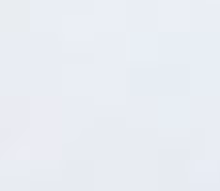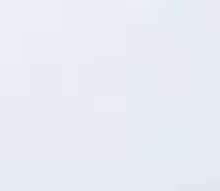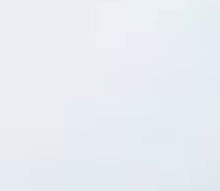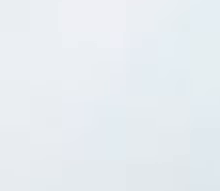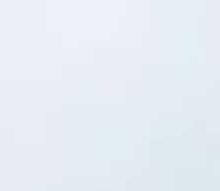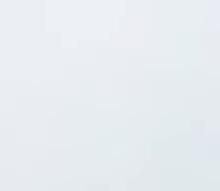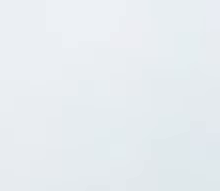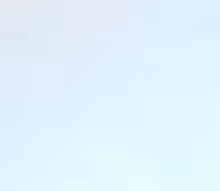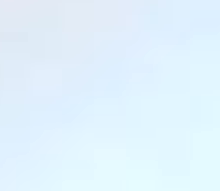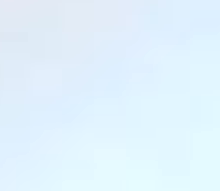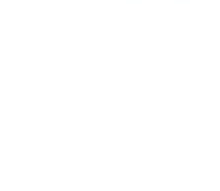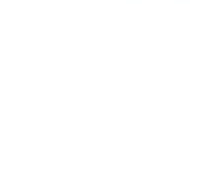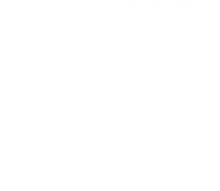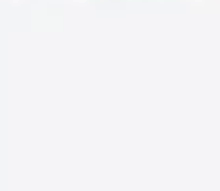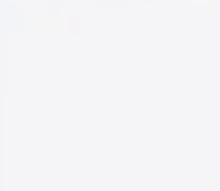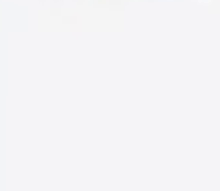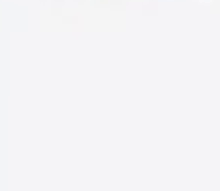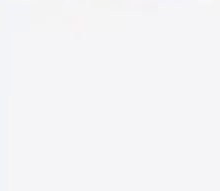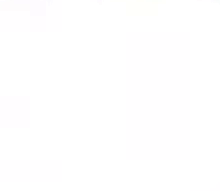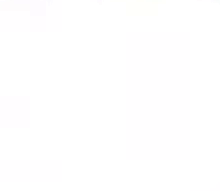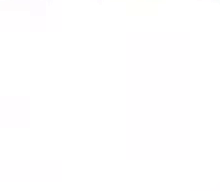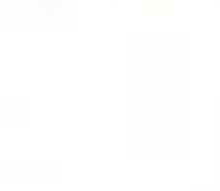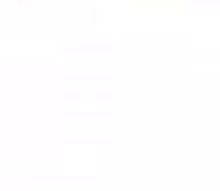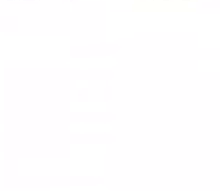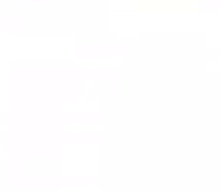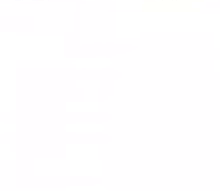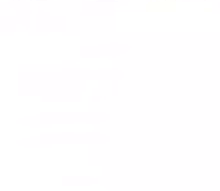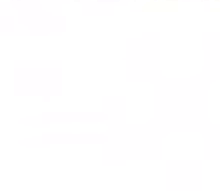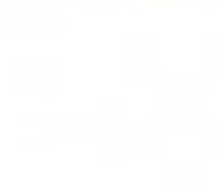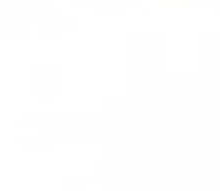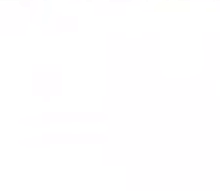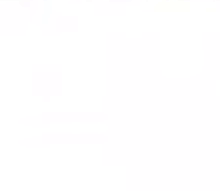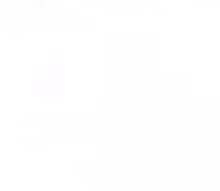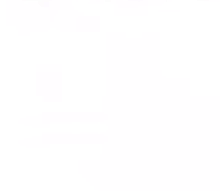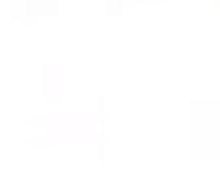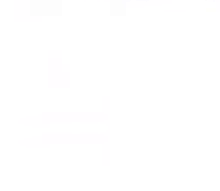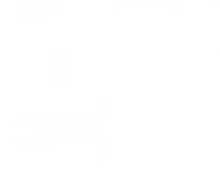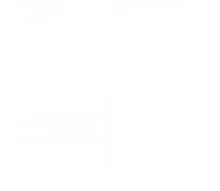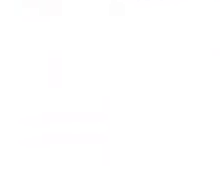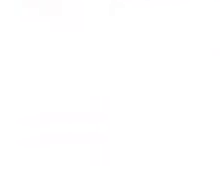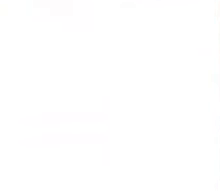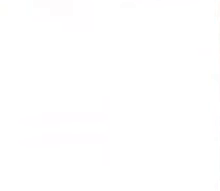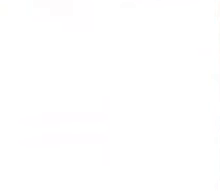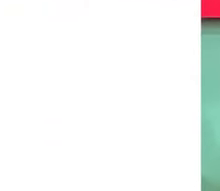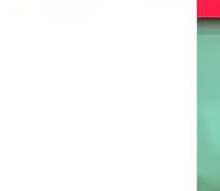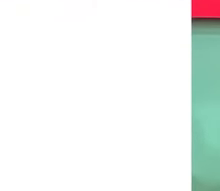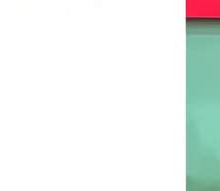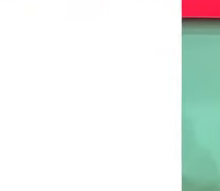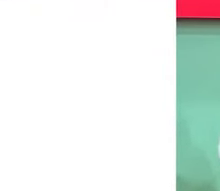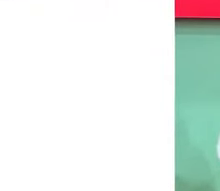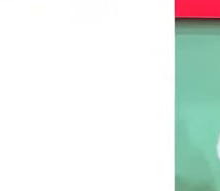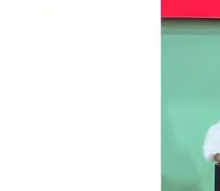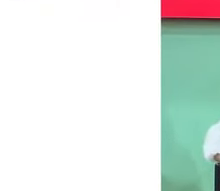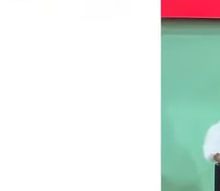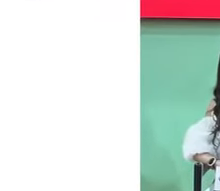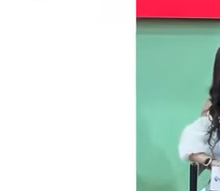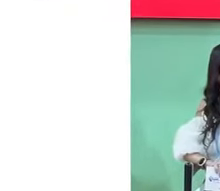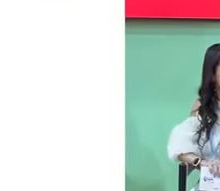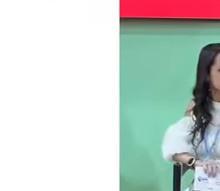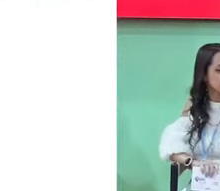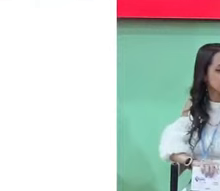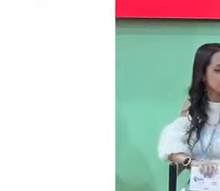Climate change is the threat of our lifetime. Generations before having failed to control the problem, we are disproportionately feeling the